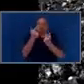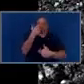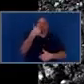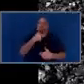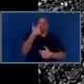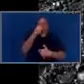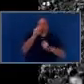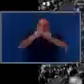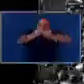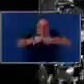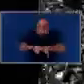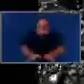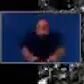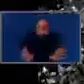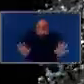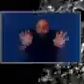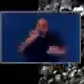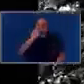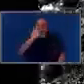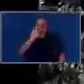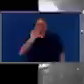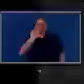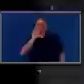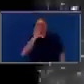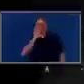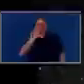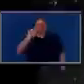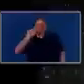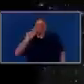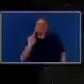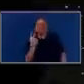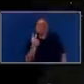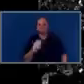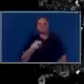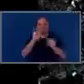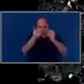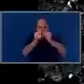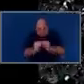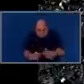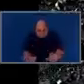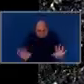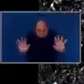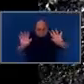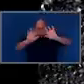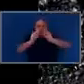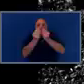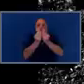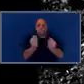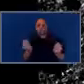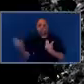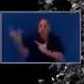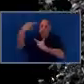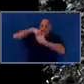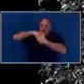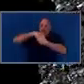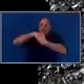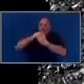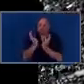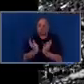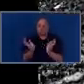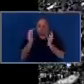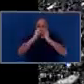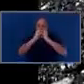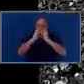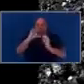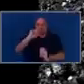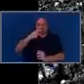the released nitrogen gas under the TAG-SAM head, which mobilized material, we hope, into the TAG-SAM head as well as